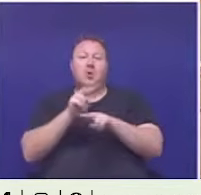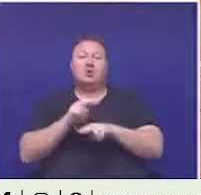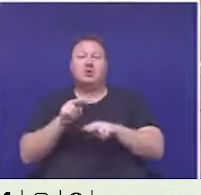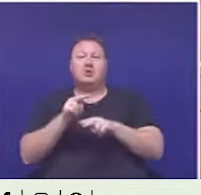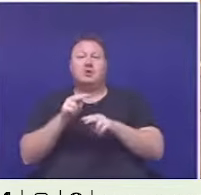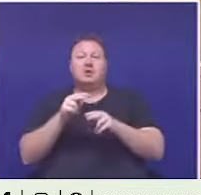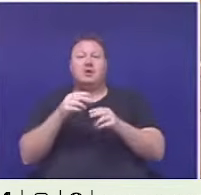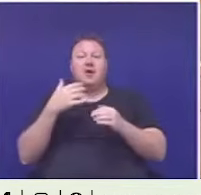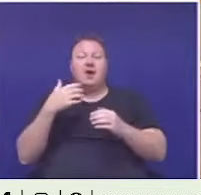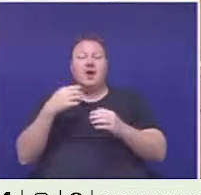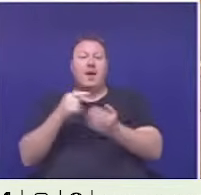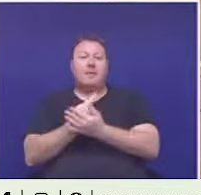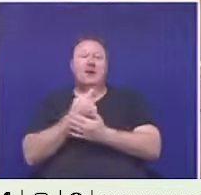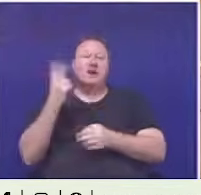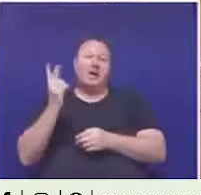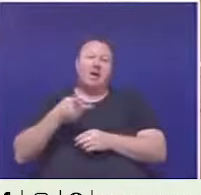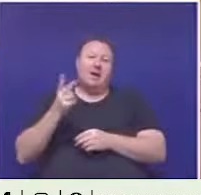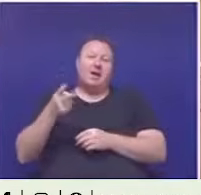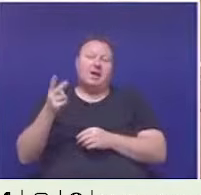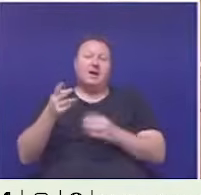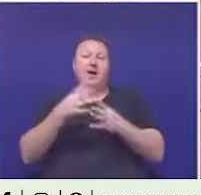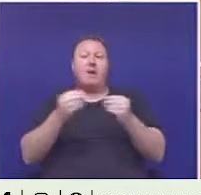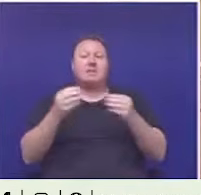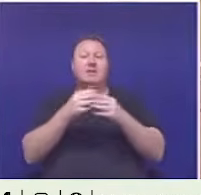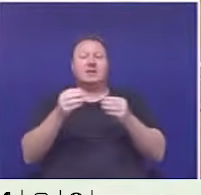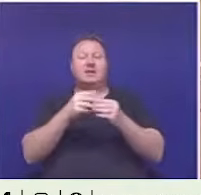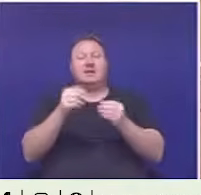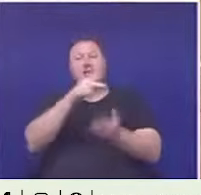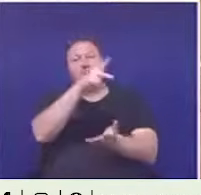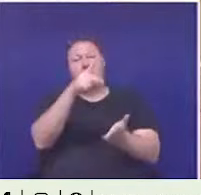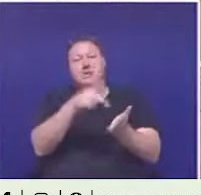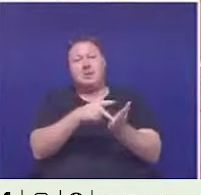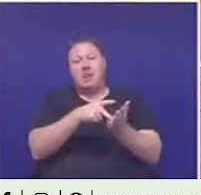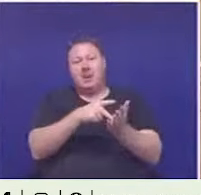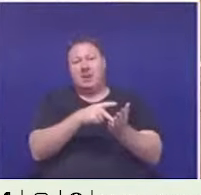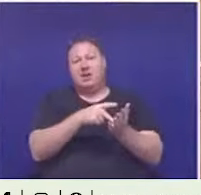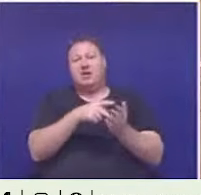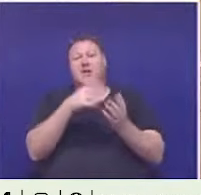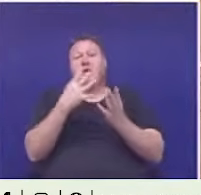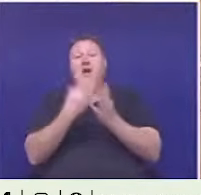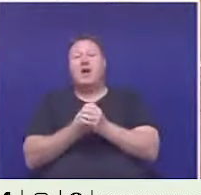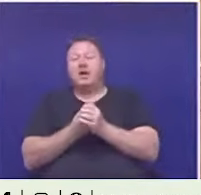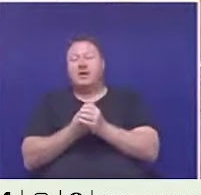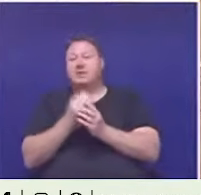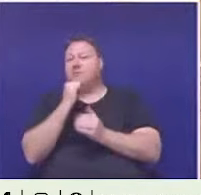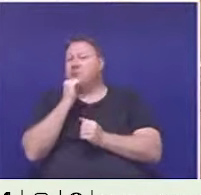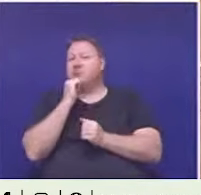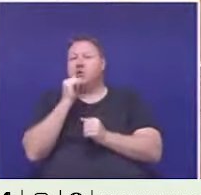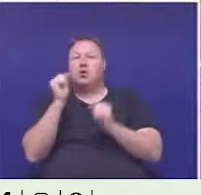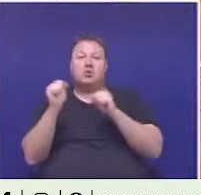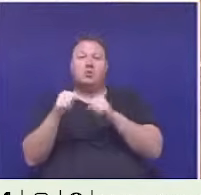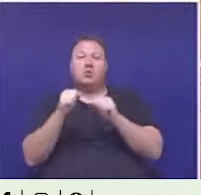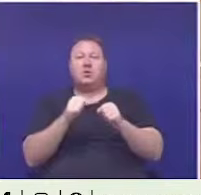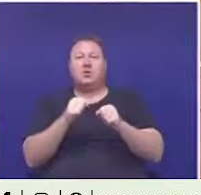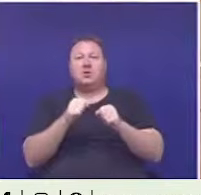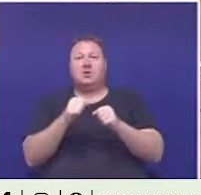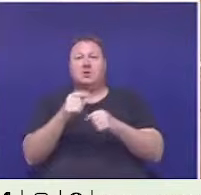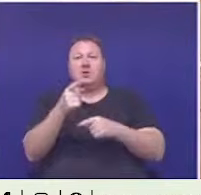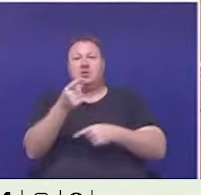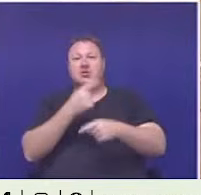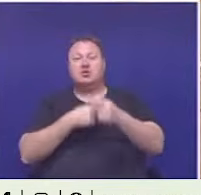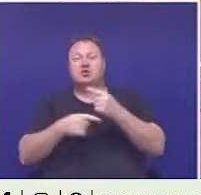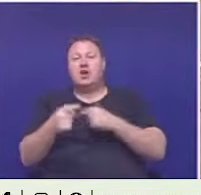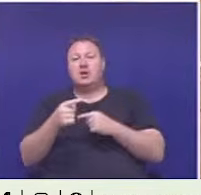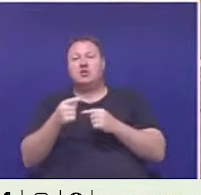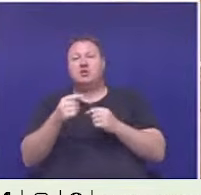absence of the principal and the unauthorized changing of subject